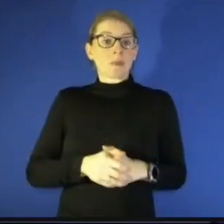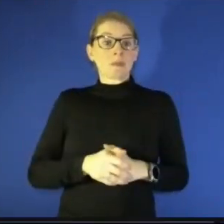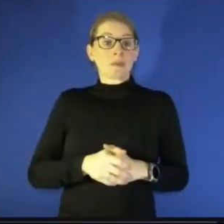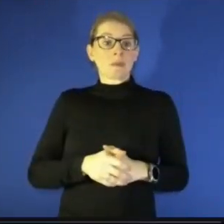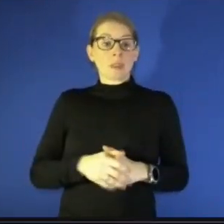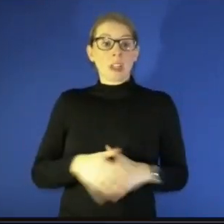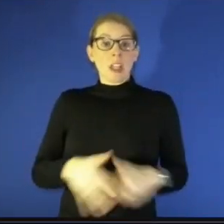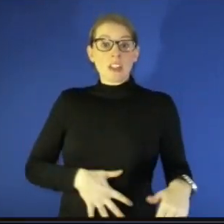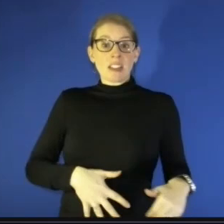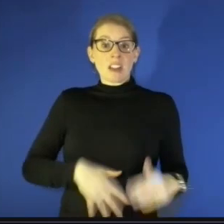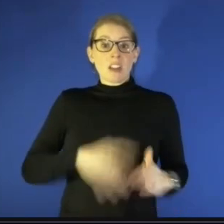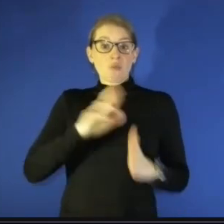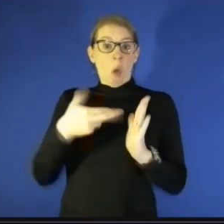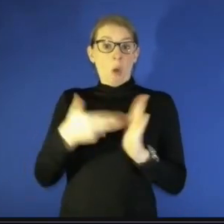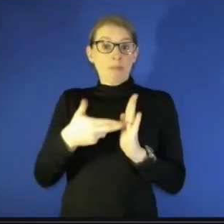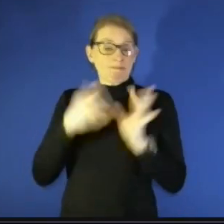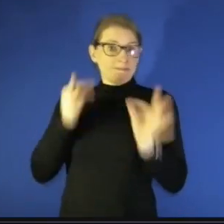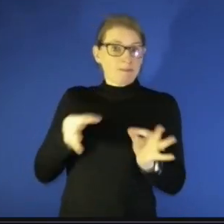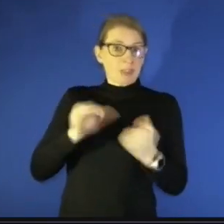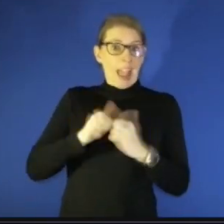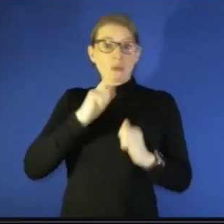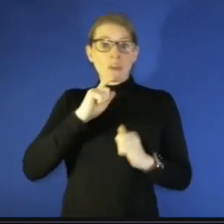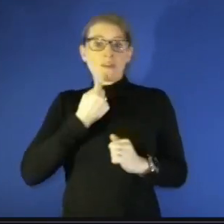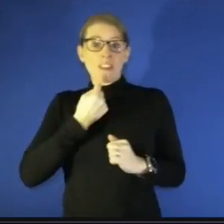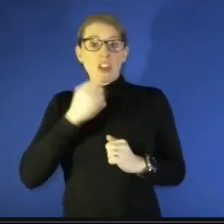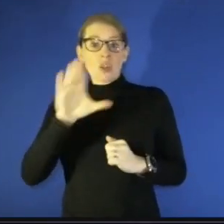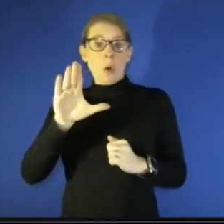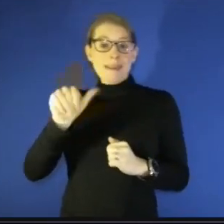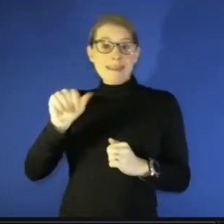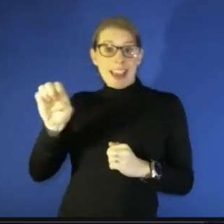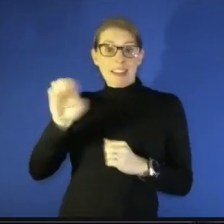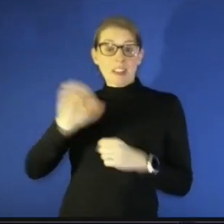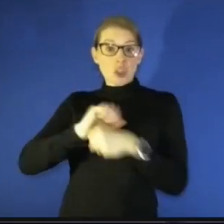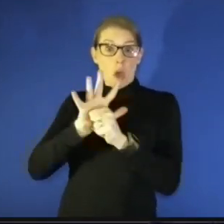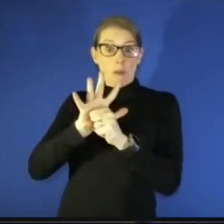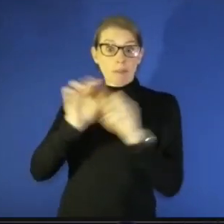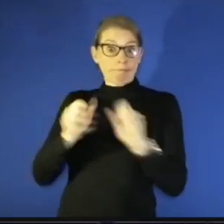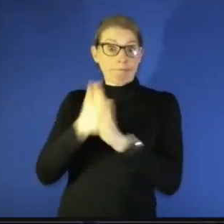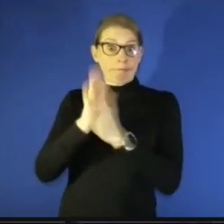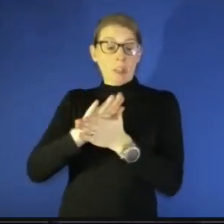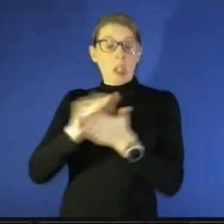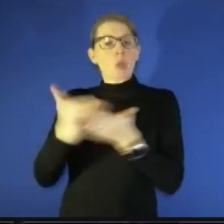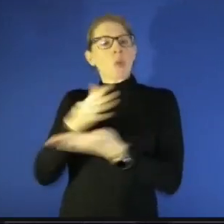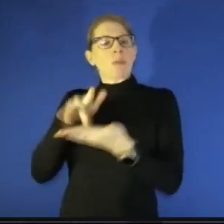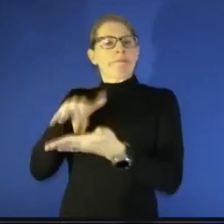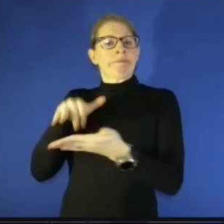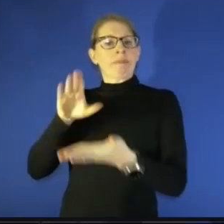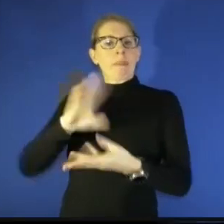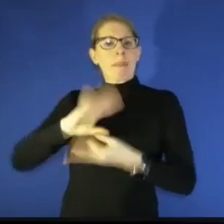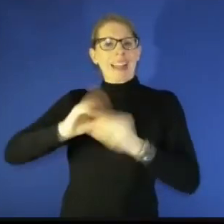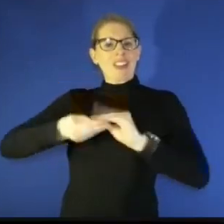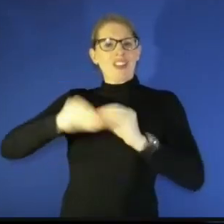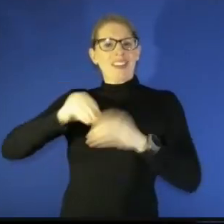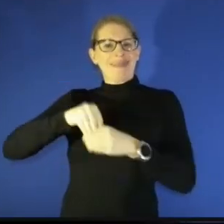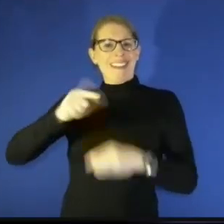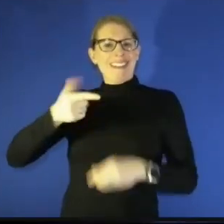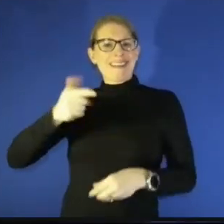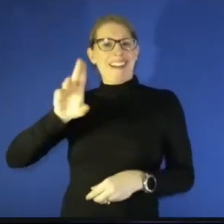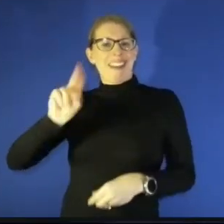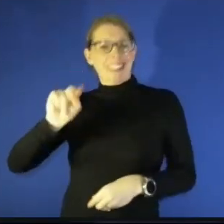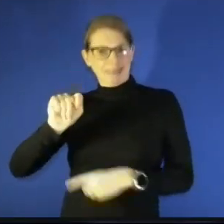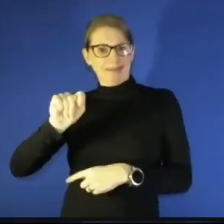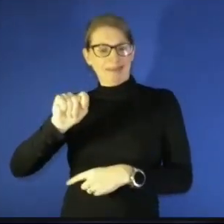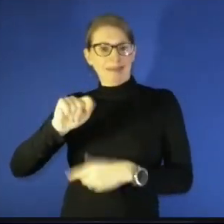plays in determining how severe your case of COVID could be. A new study finds the bacteria in your gut plays a big role in protecting your body